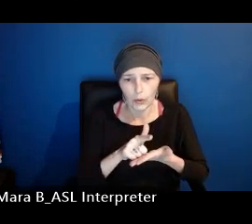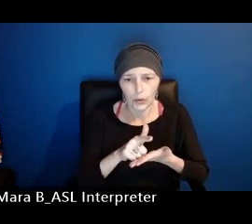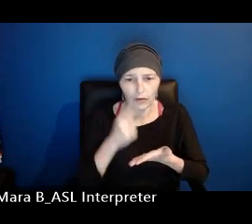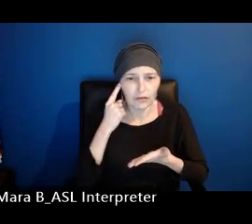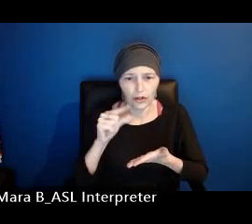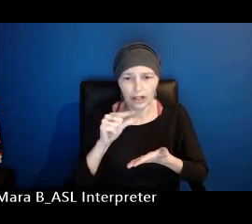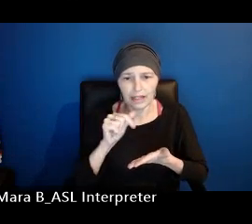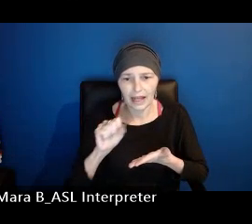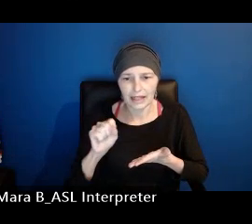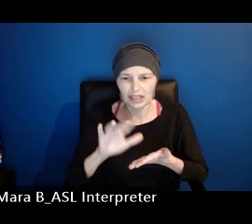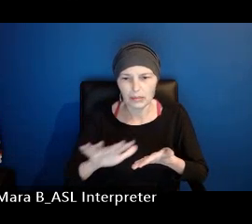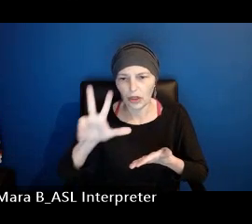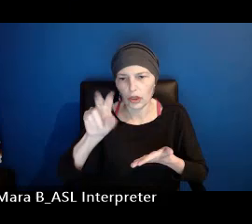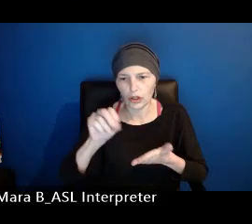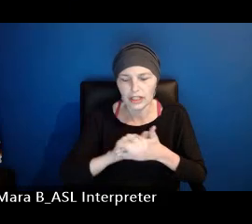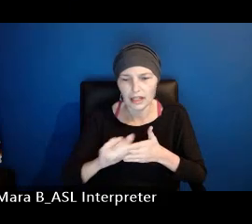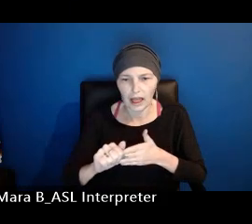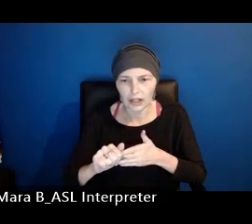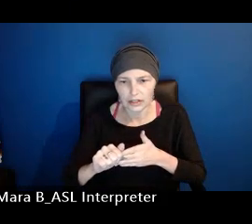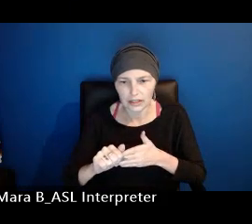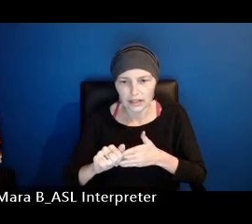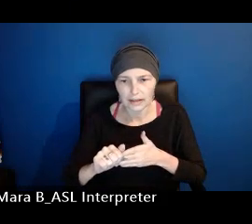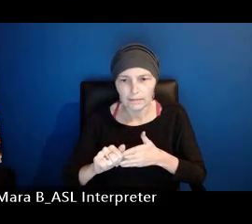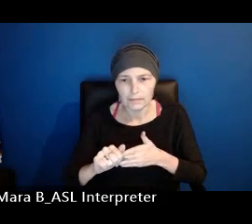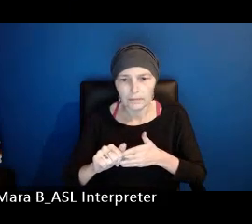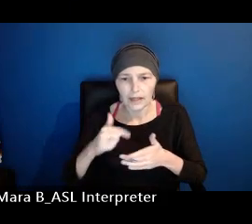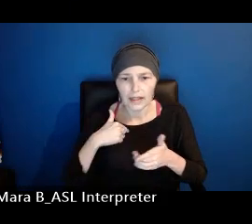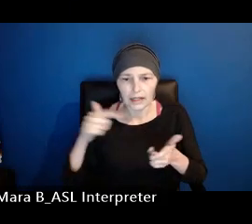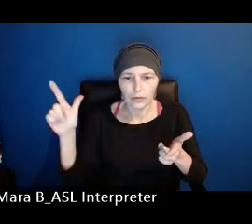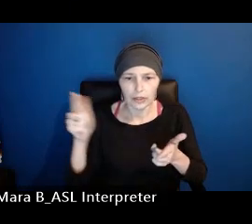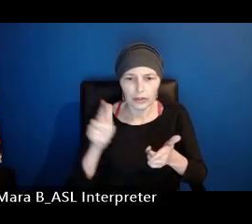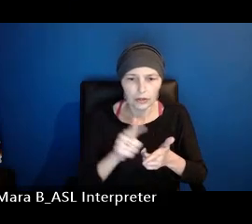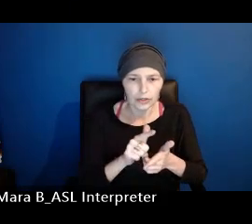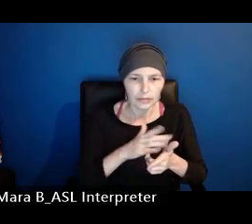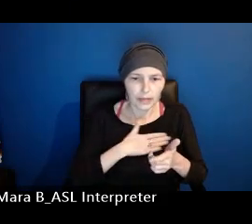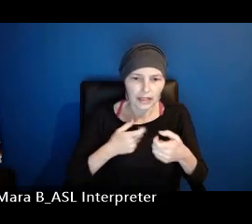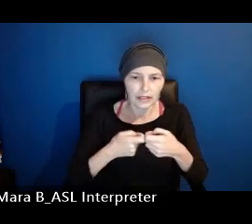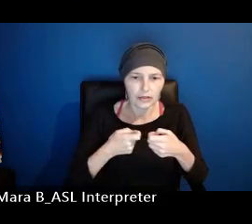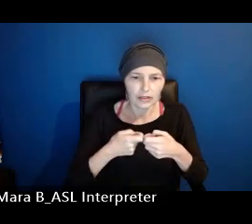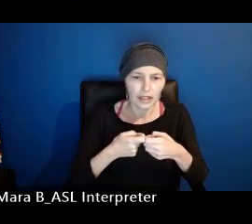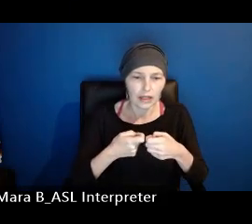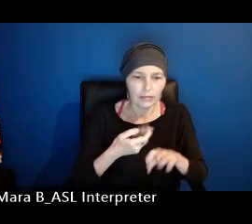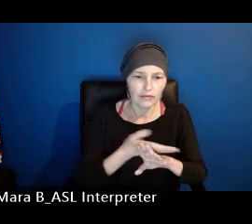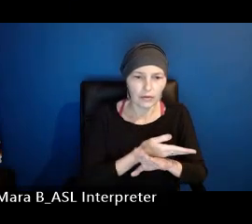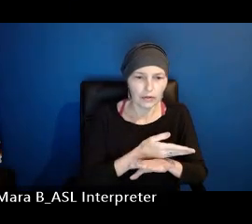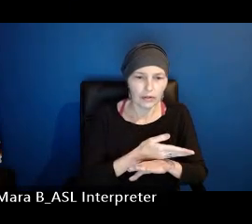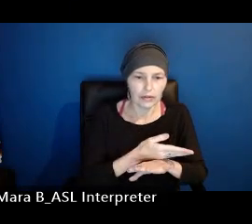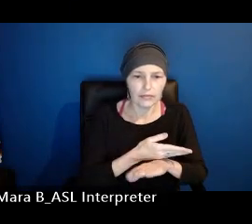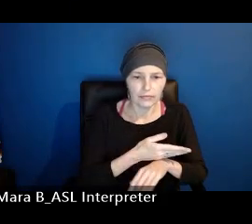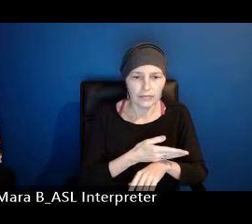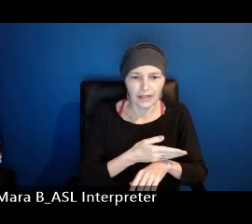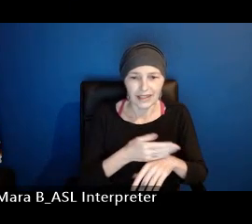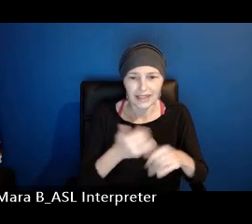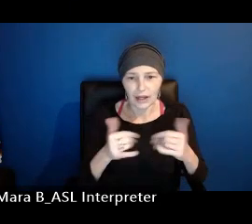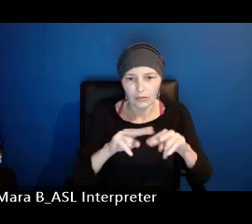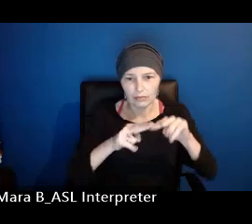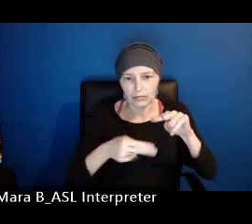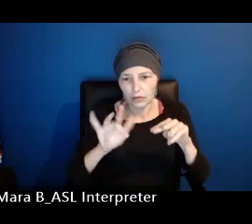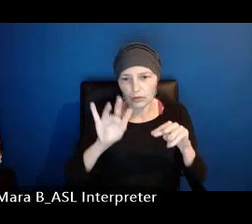And for electricity, I've reduced my electricity since last year for about 25%. And I'm actually